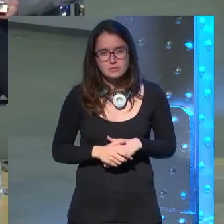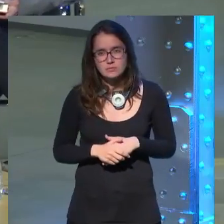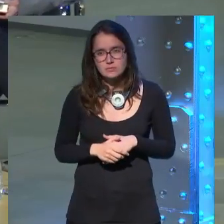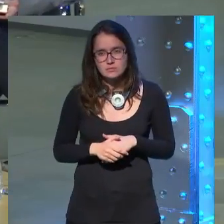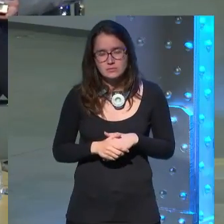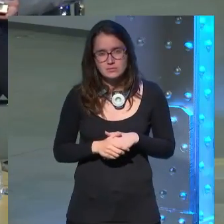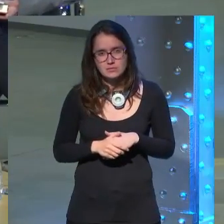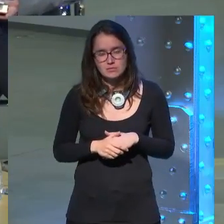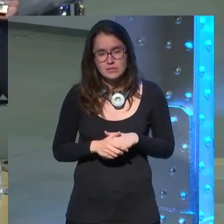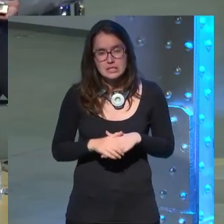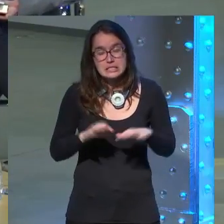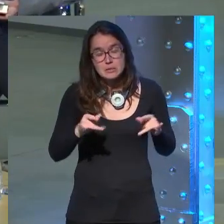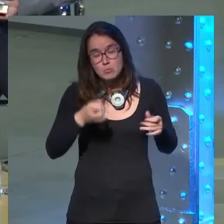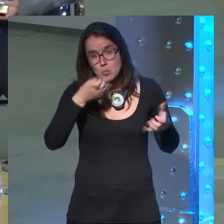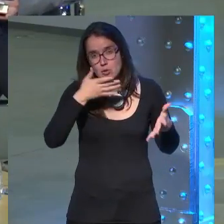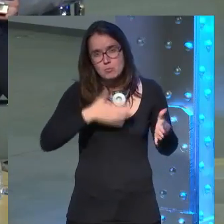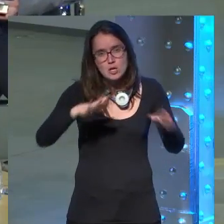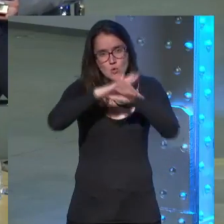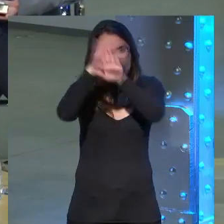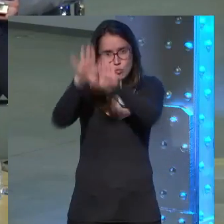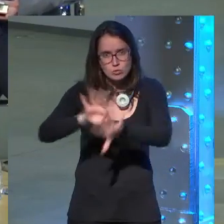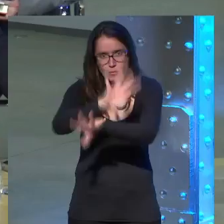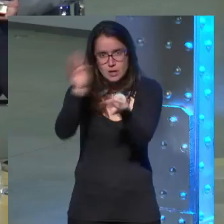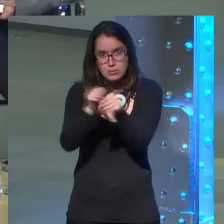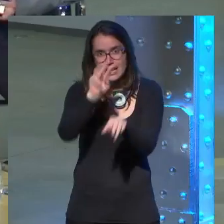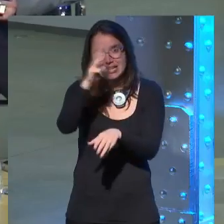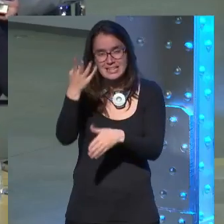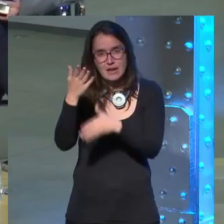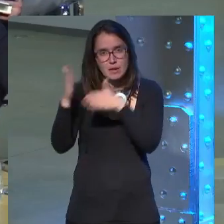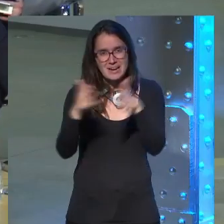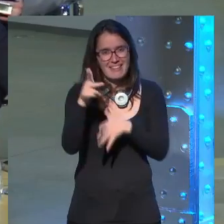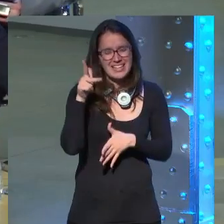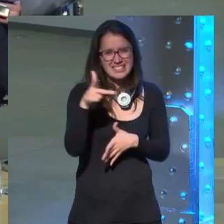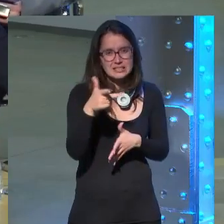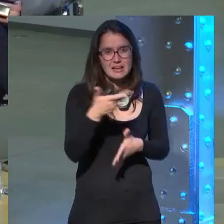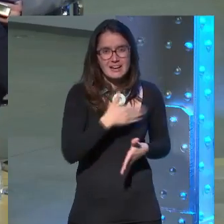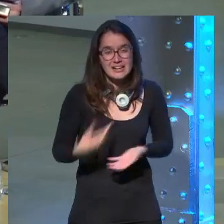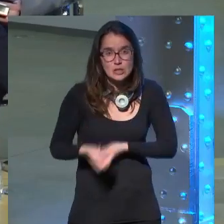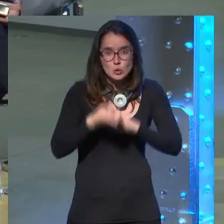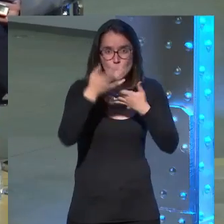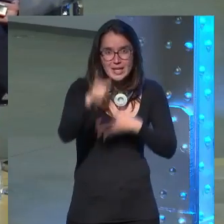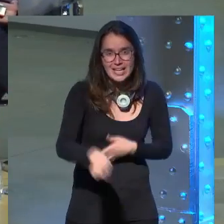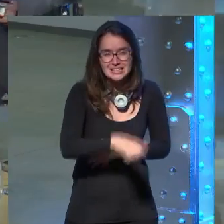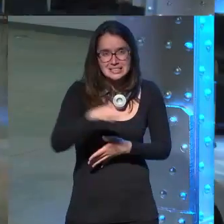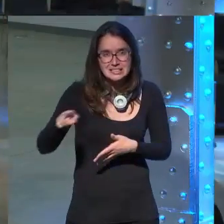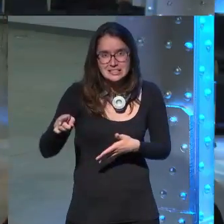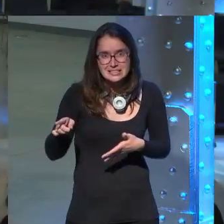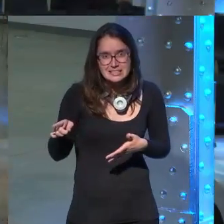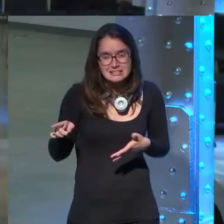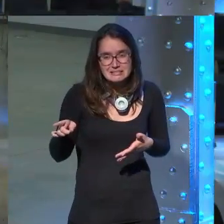Well, maybe my last word will be the third part of the joke. Do you want to know what Schrödinger? Sure. Yeah, sure. Nobody asked about Schrödinger. Okay,